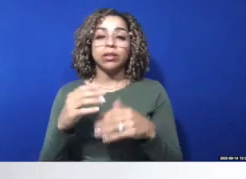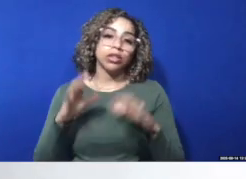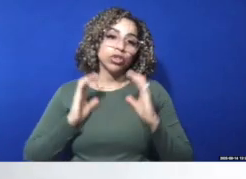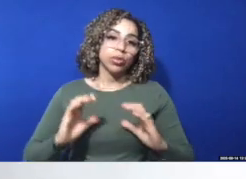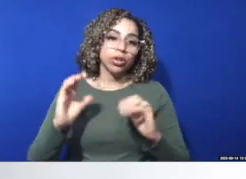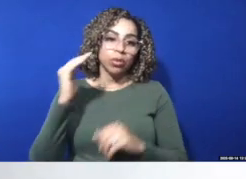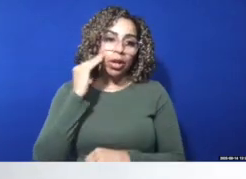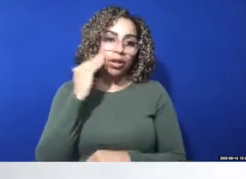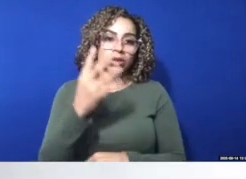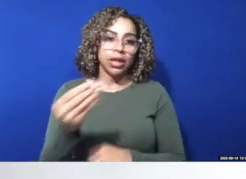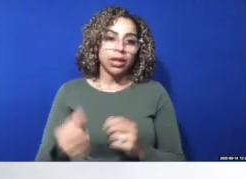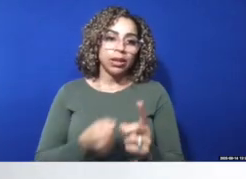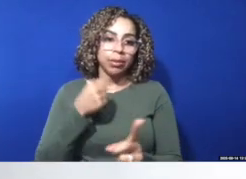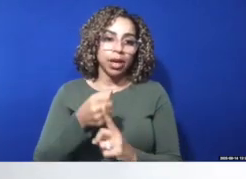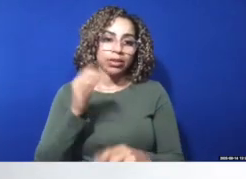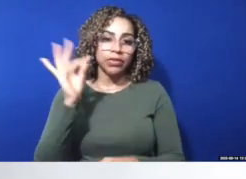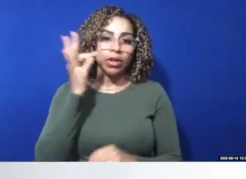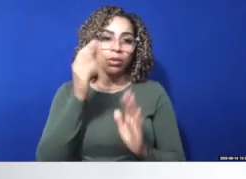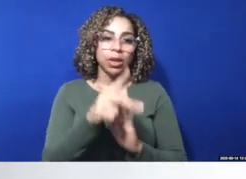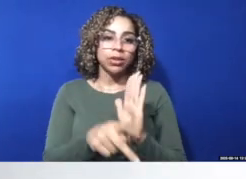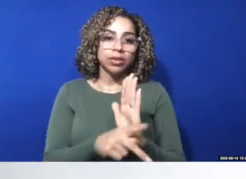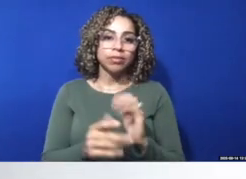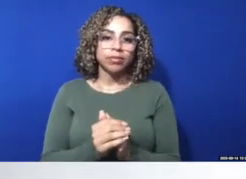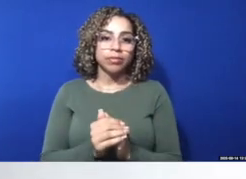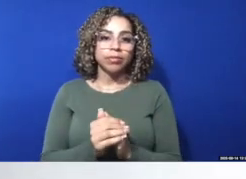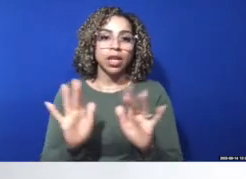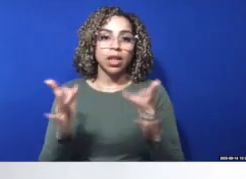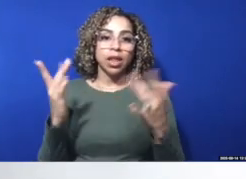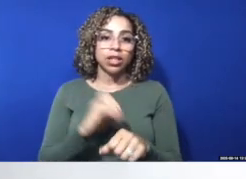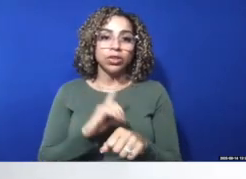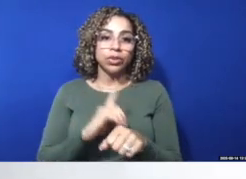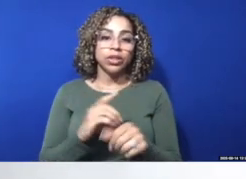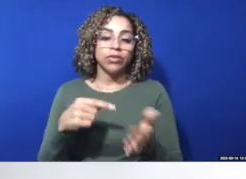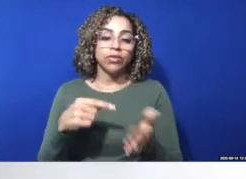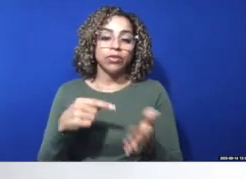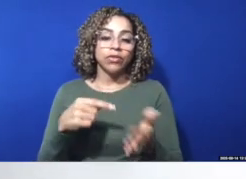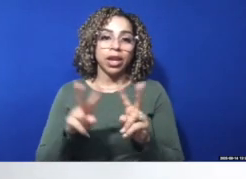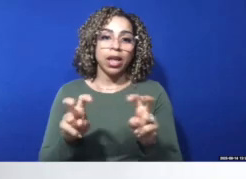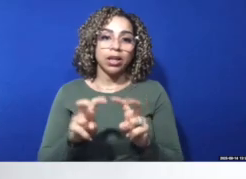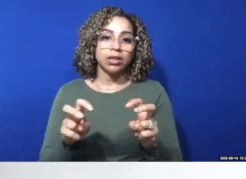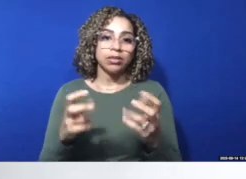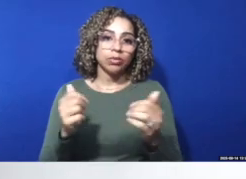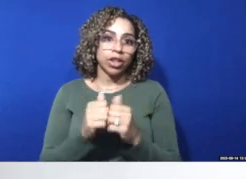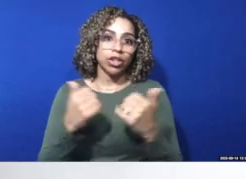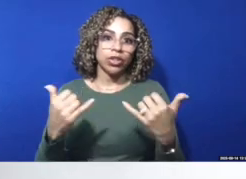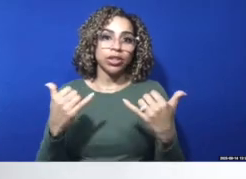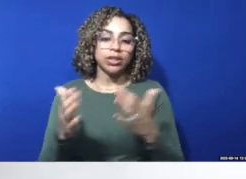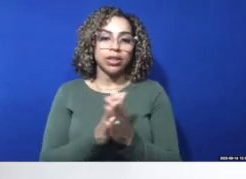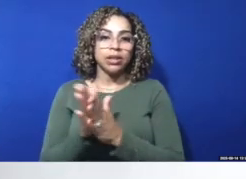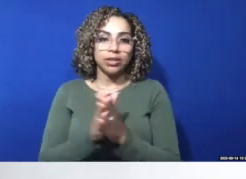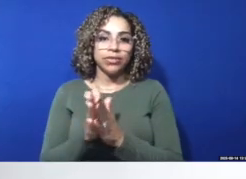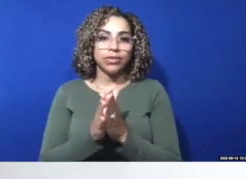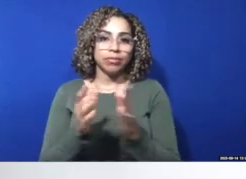policies. It includes a light-duty vehicle affordability analysis, given the current incentive landscape,